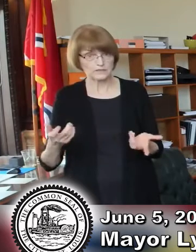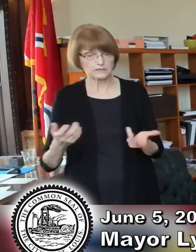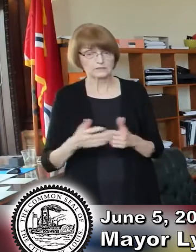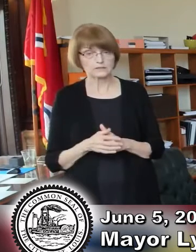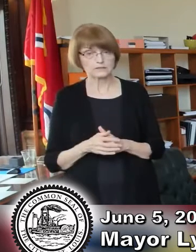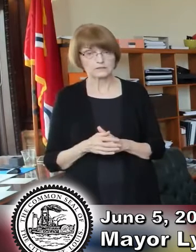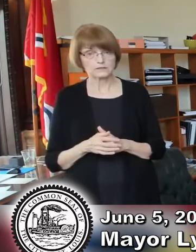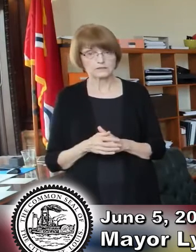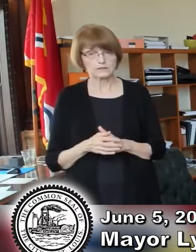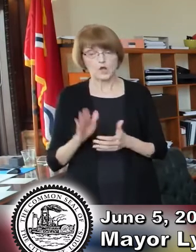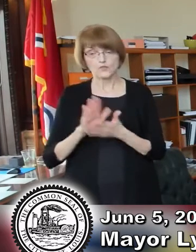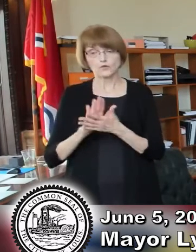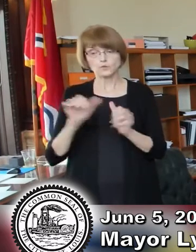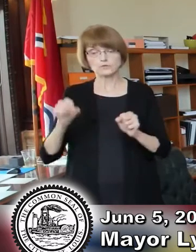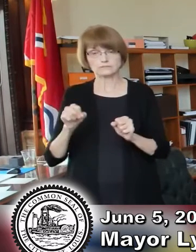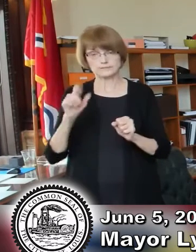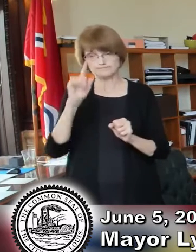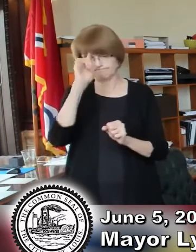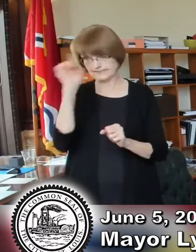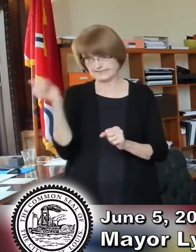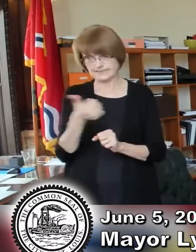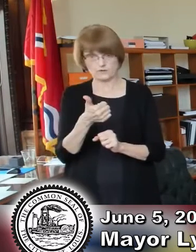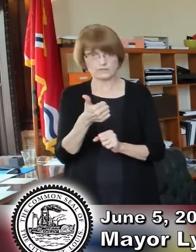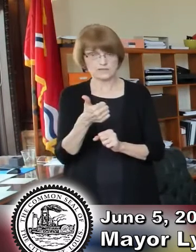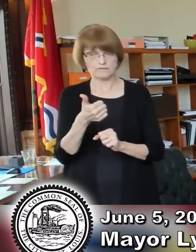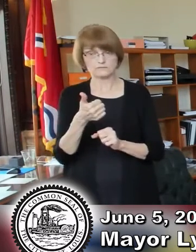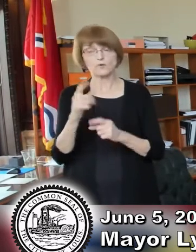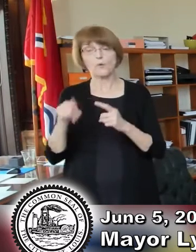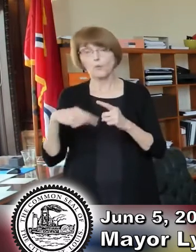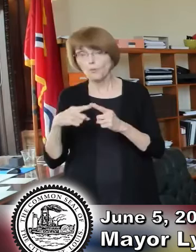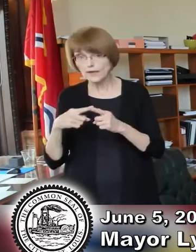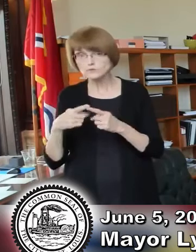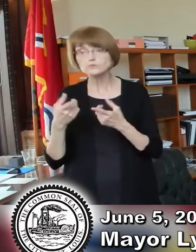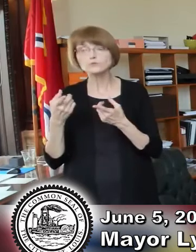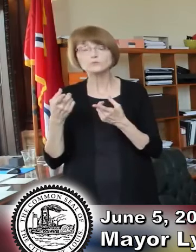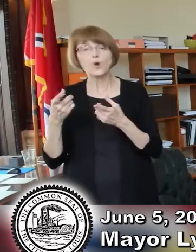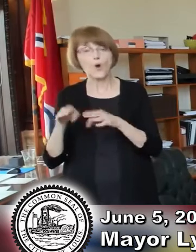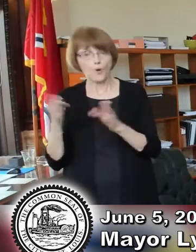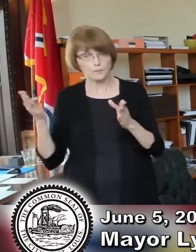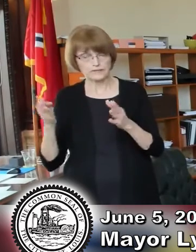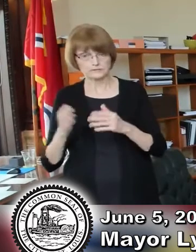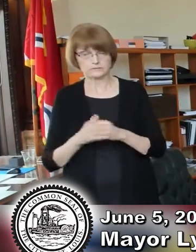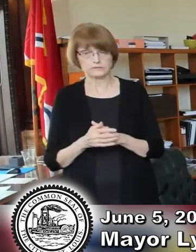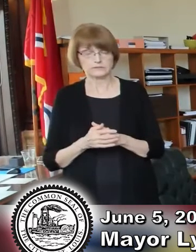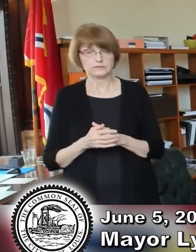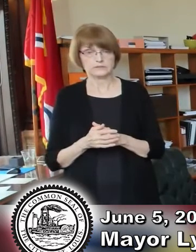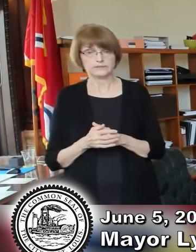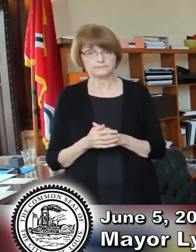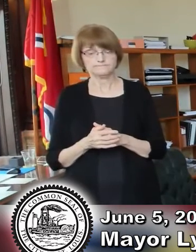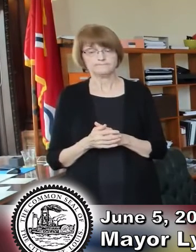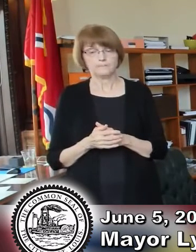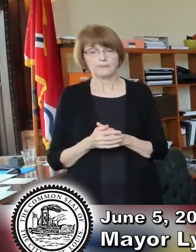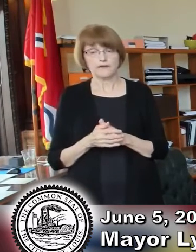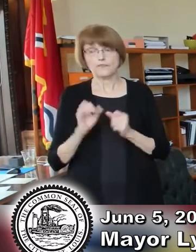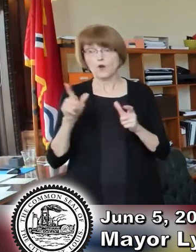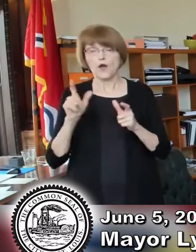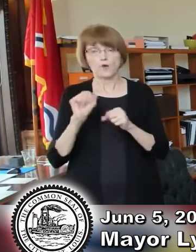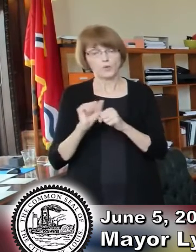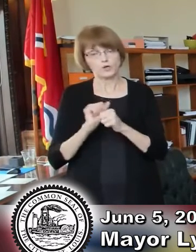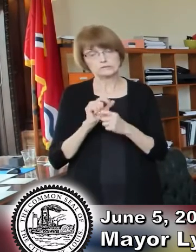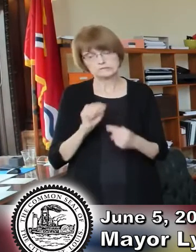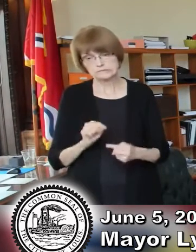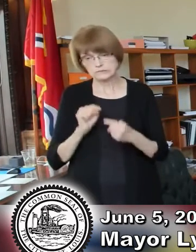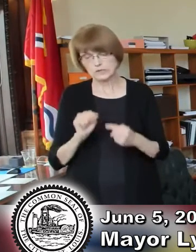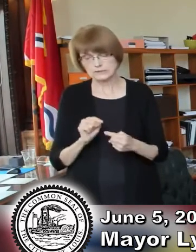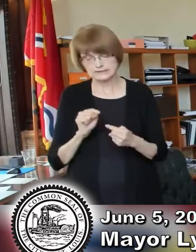the school systems will make their own decisions about when to open. And what you see is that they're all working on that right now. They're all struggling with